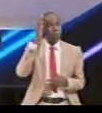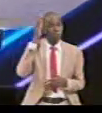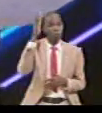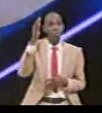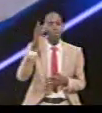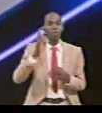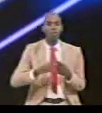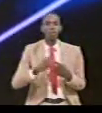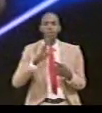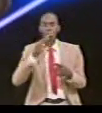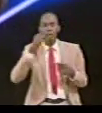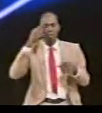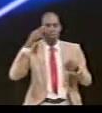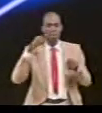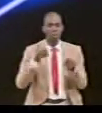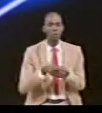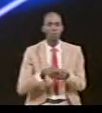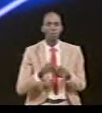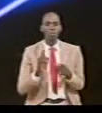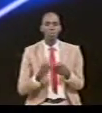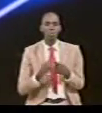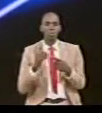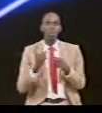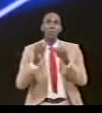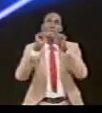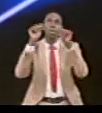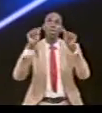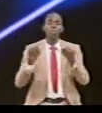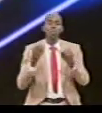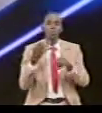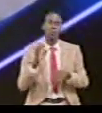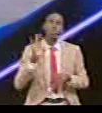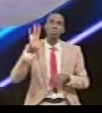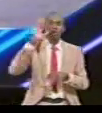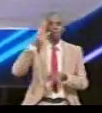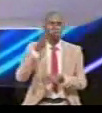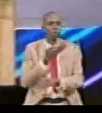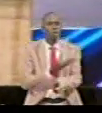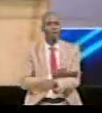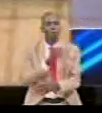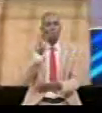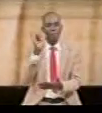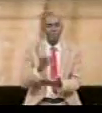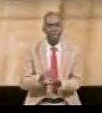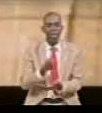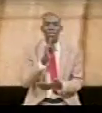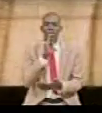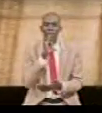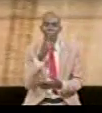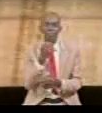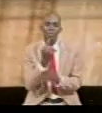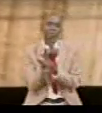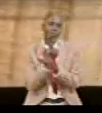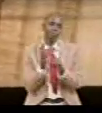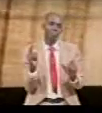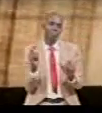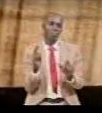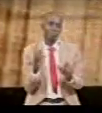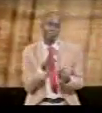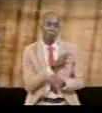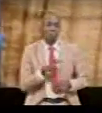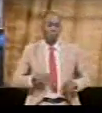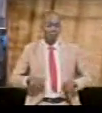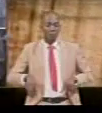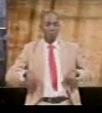to the image of his Son. That's the liberty. Christ lived a life free from